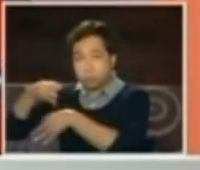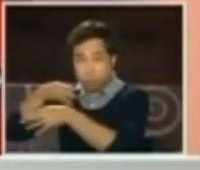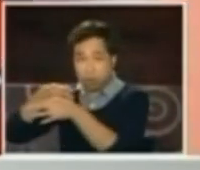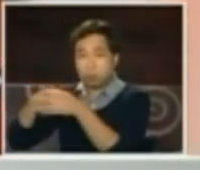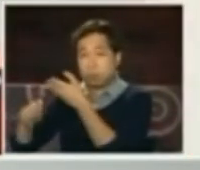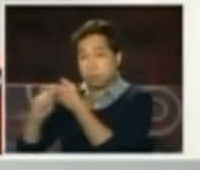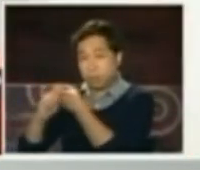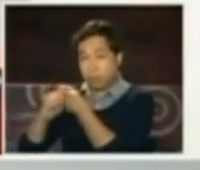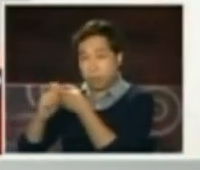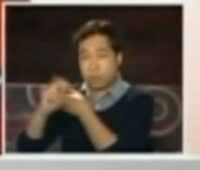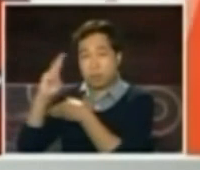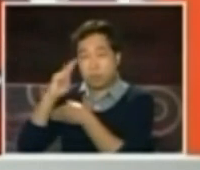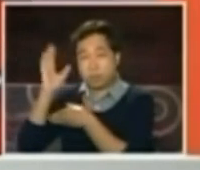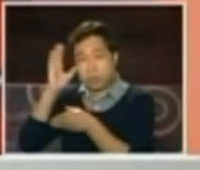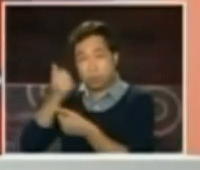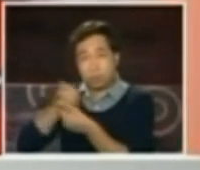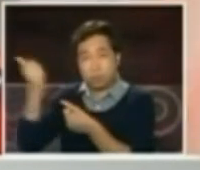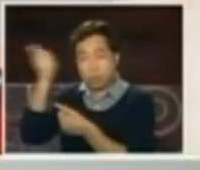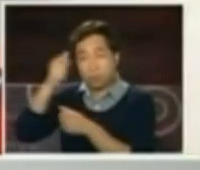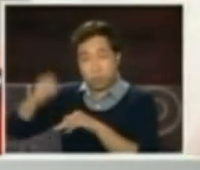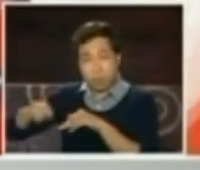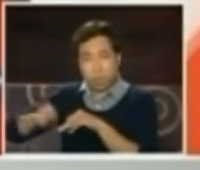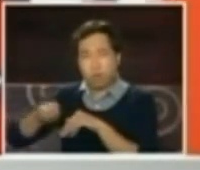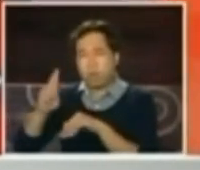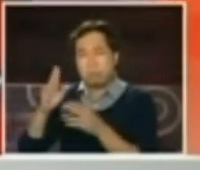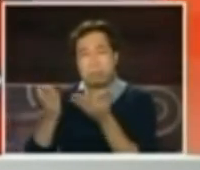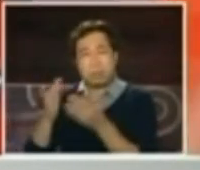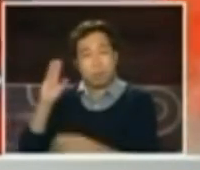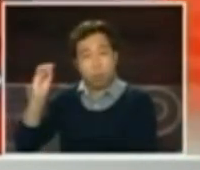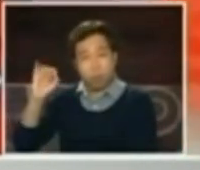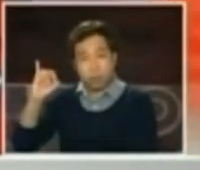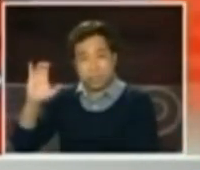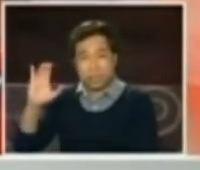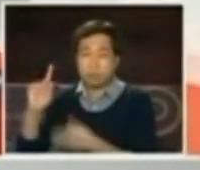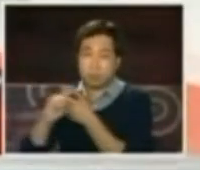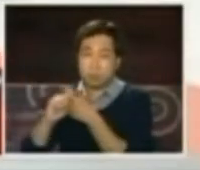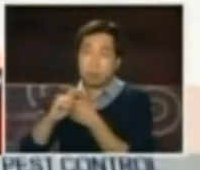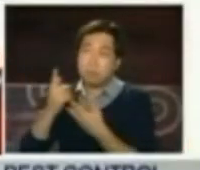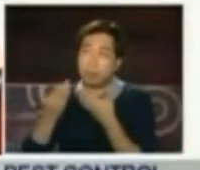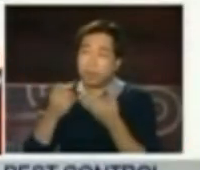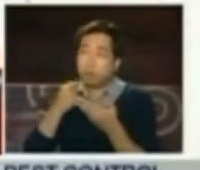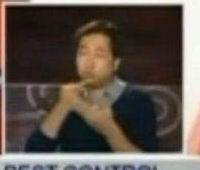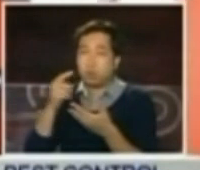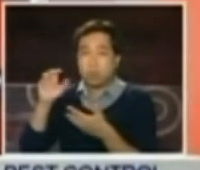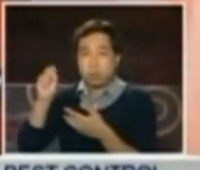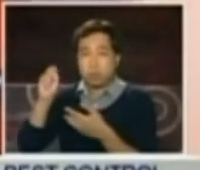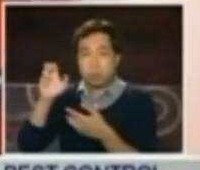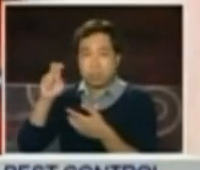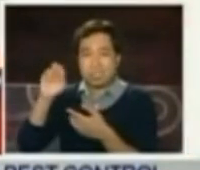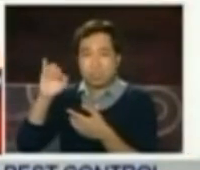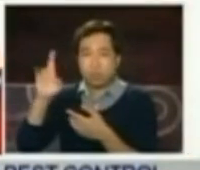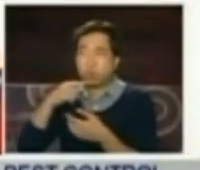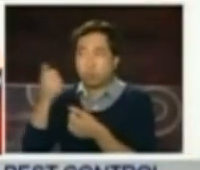temporarily or in an OIC capacity of some sort. No, I suppose it would be the senior member of the Supreme Court. All